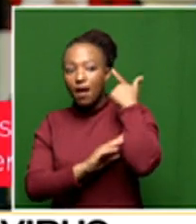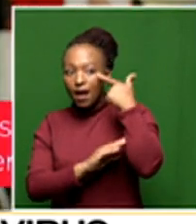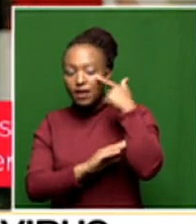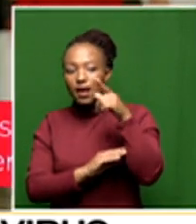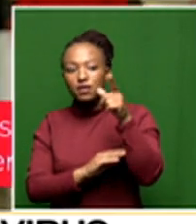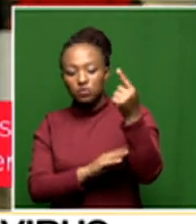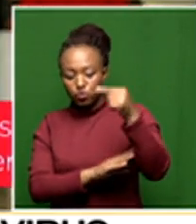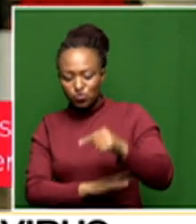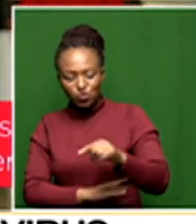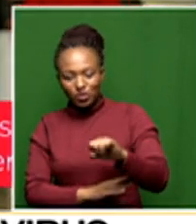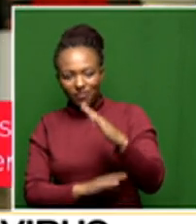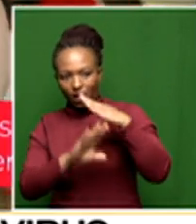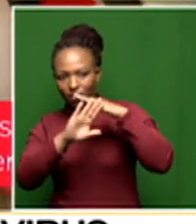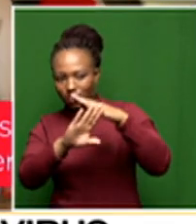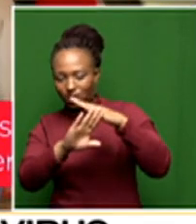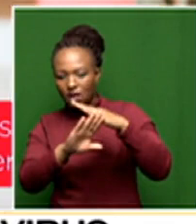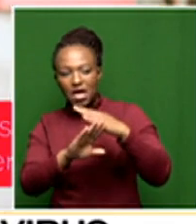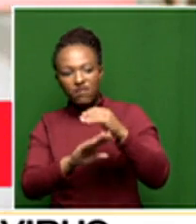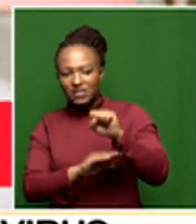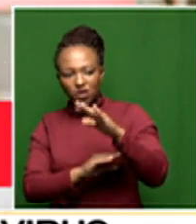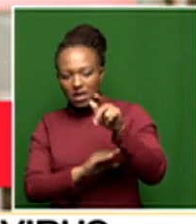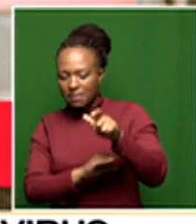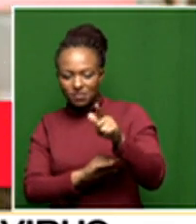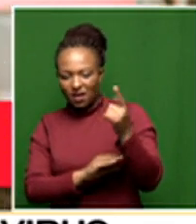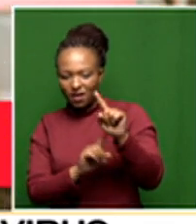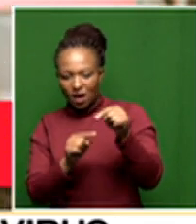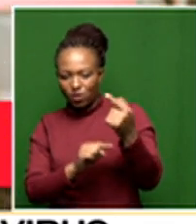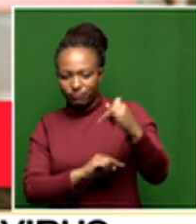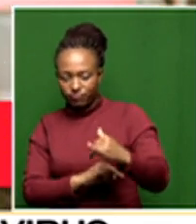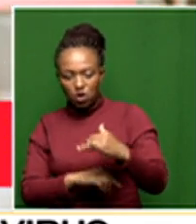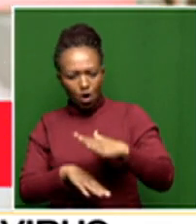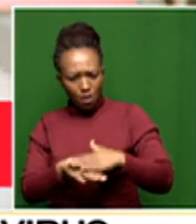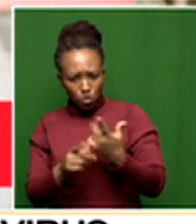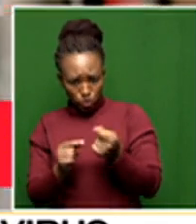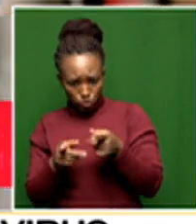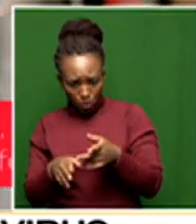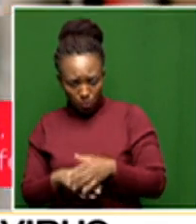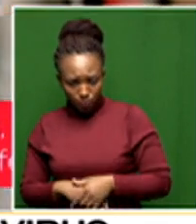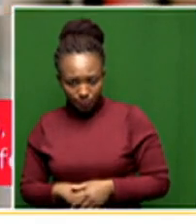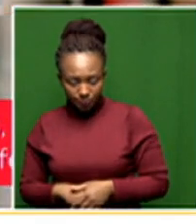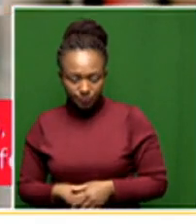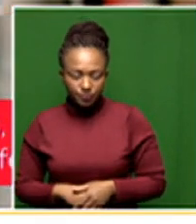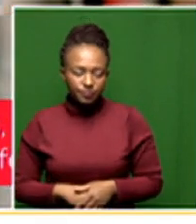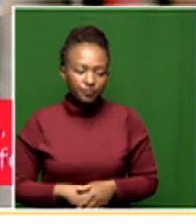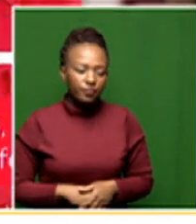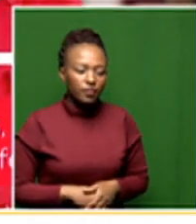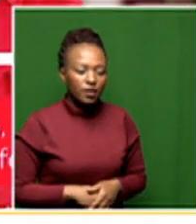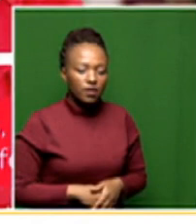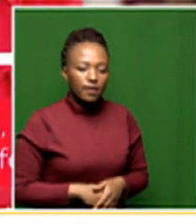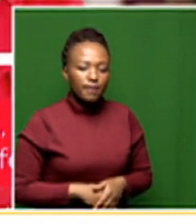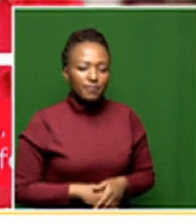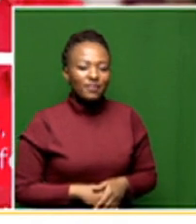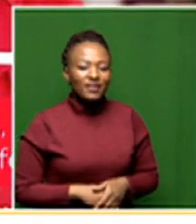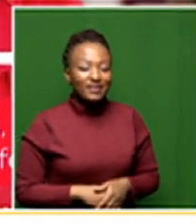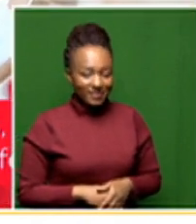citizen won't be allowed to come. Is that your understanding, or perhaps you can tell us more? So it's a little bit more sort